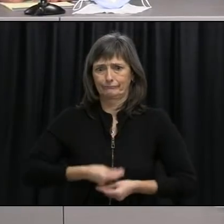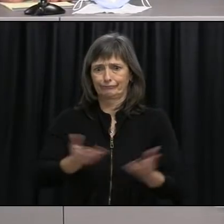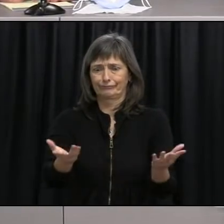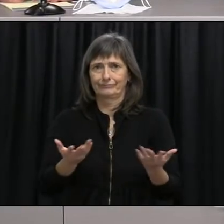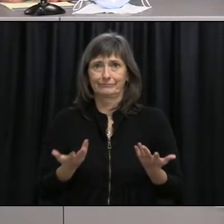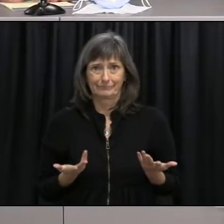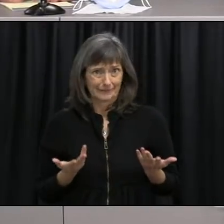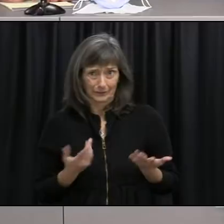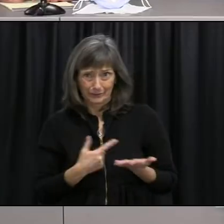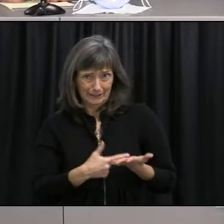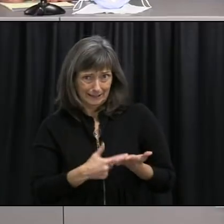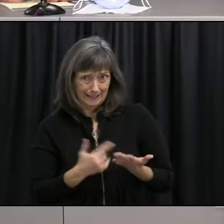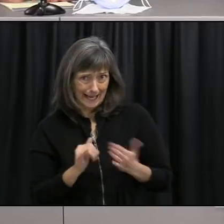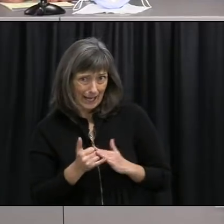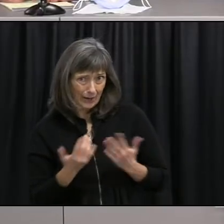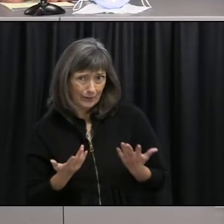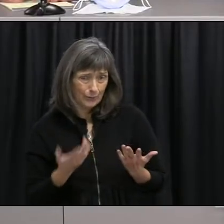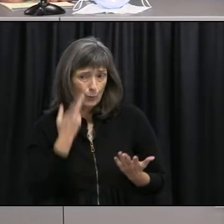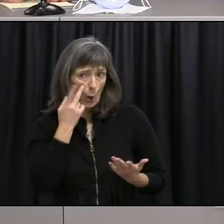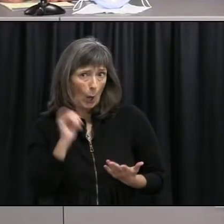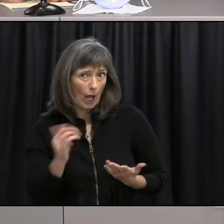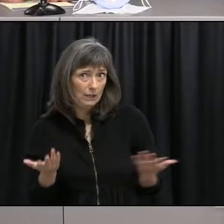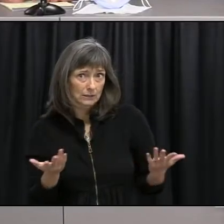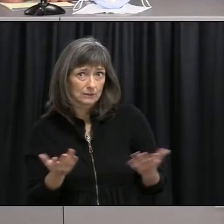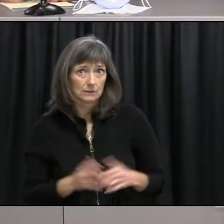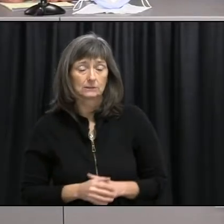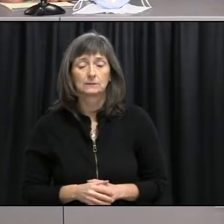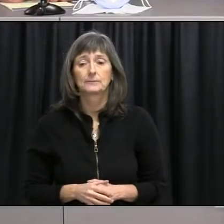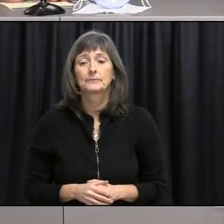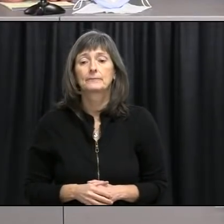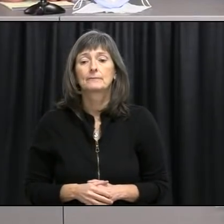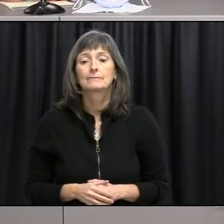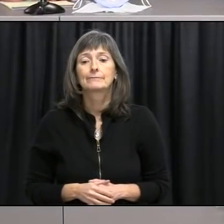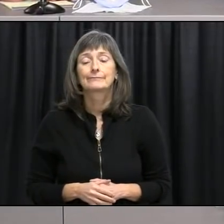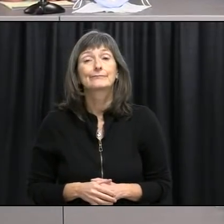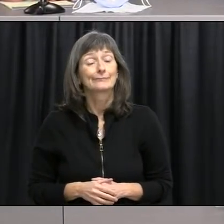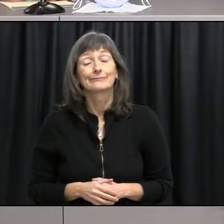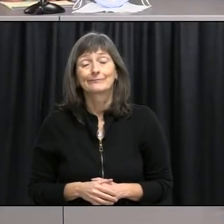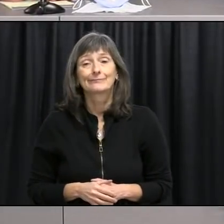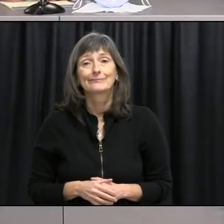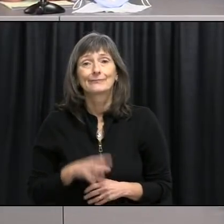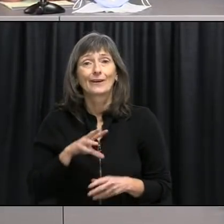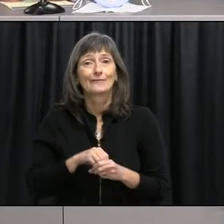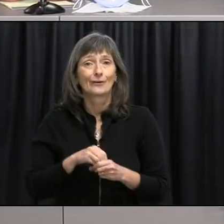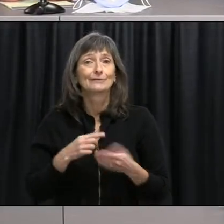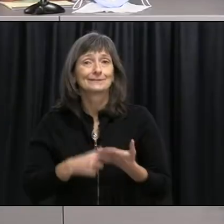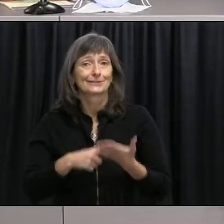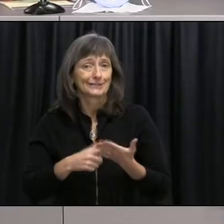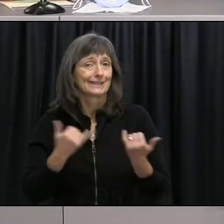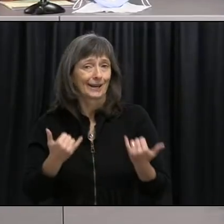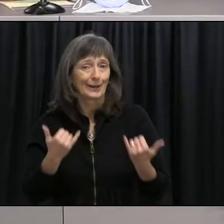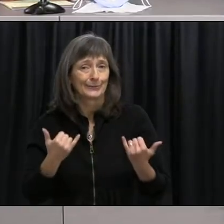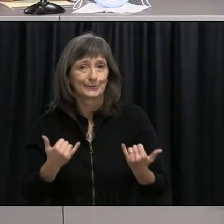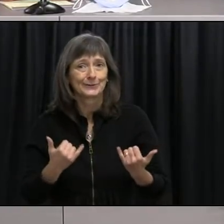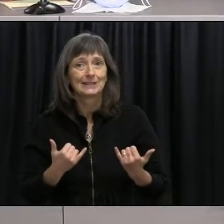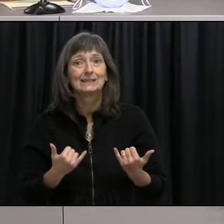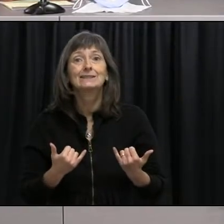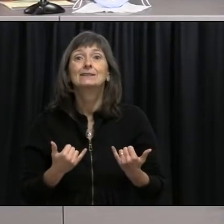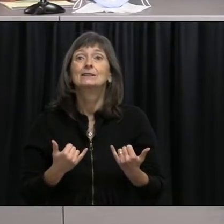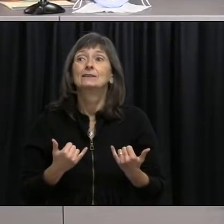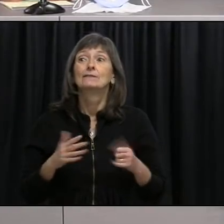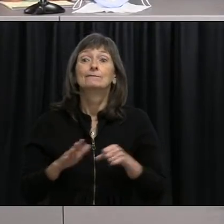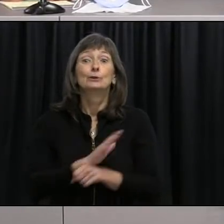the first doses, how that rollout would look like? So all of those discussions are ongoing and they're happening right now. Again, we don't have